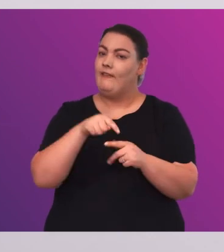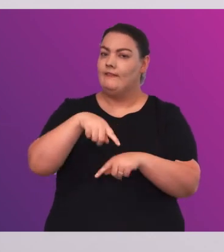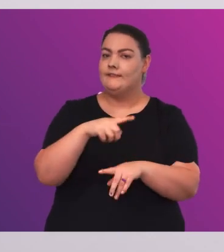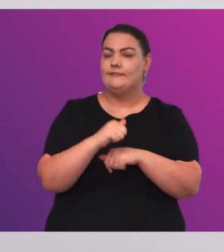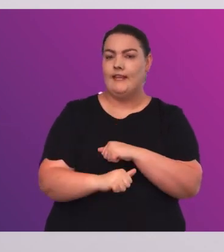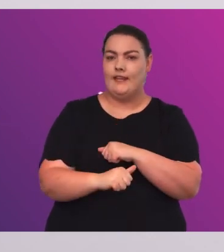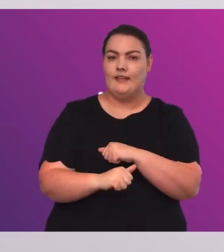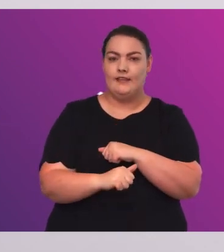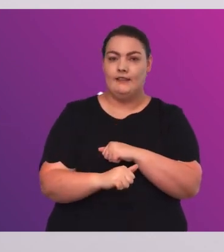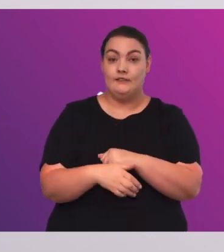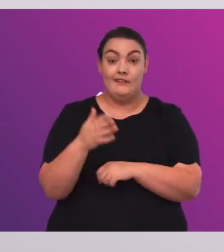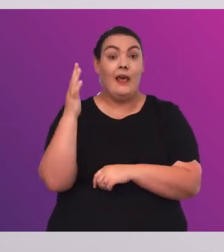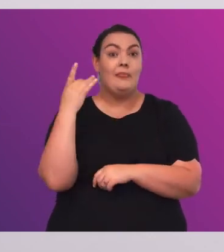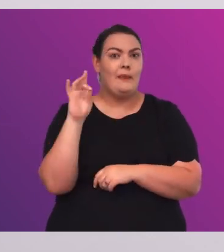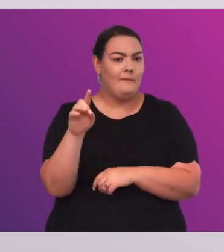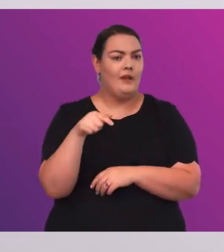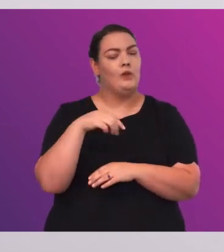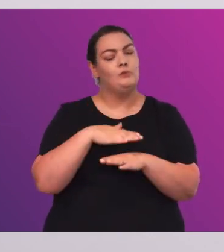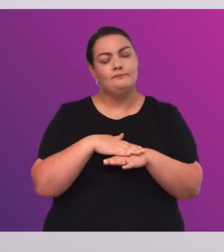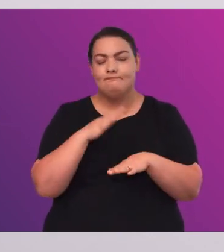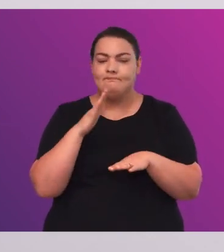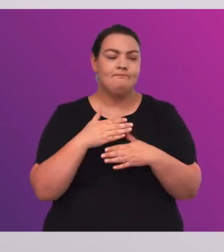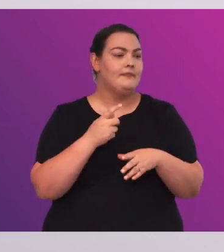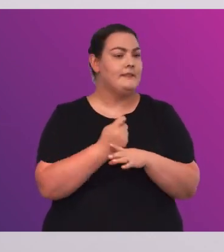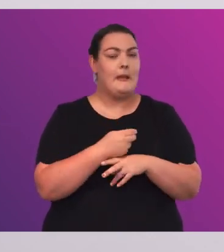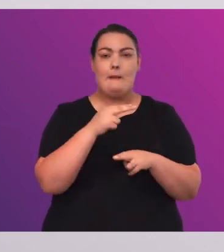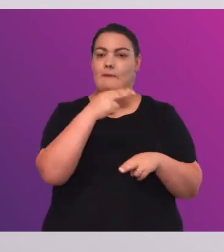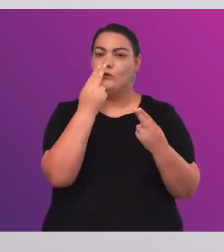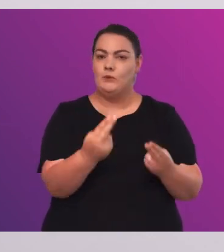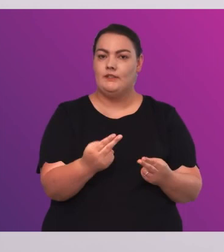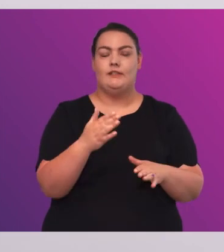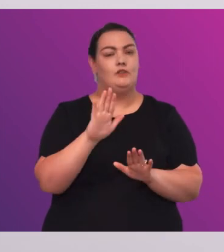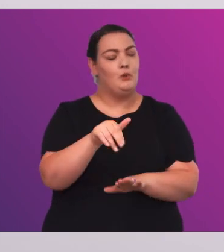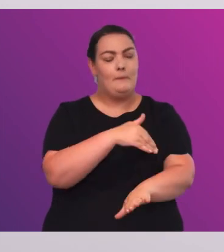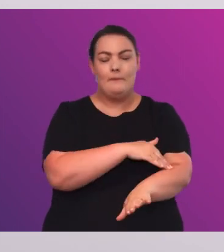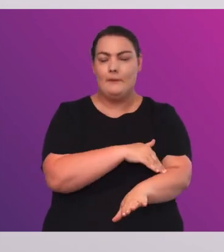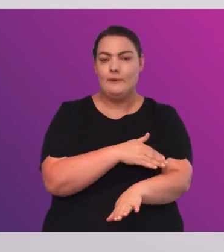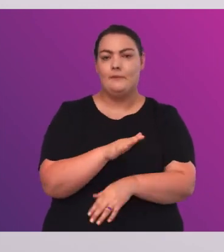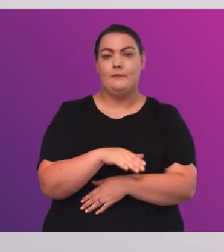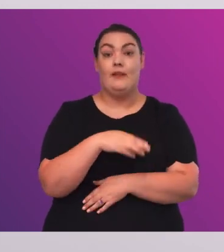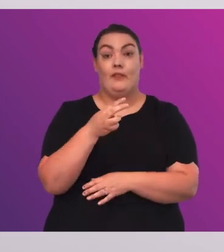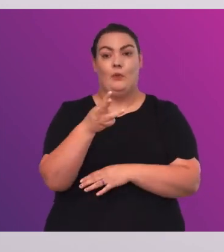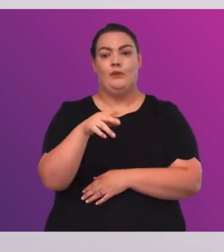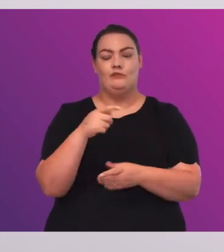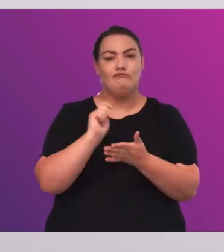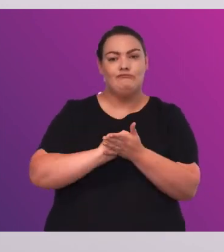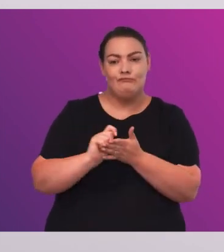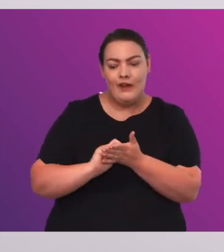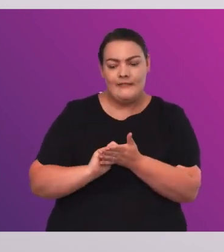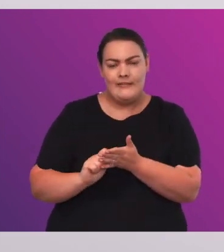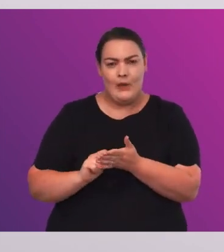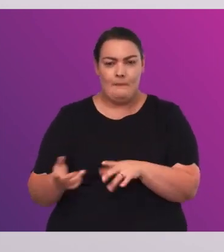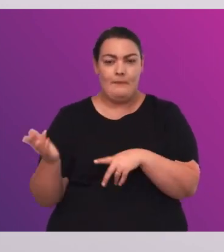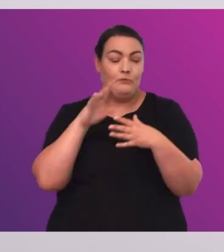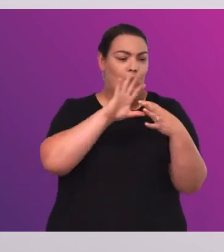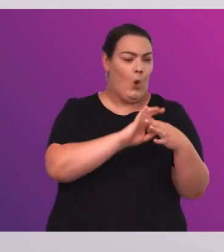day. The bank will give you as much time as you need, and they will write everything down for you, and you can come